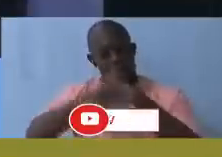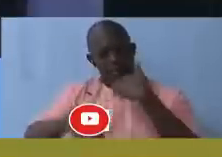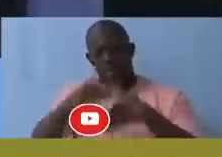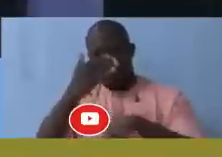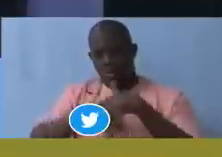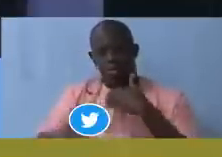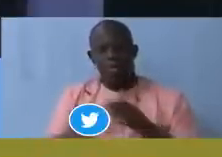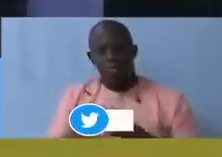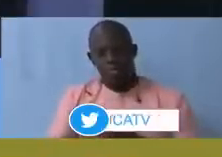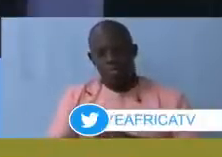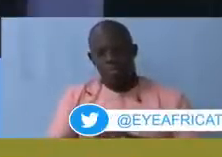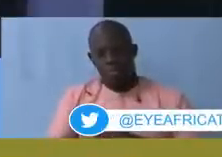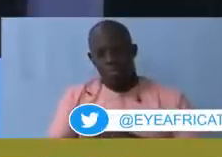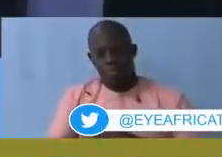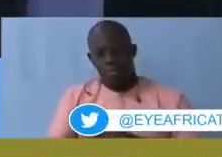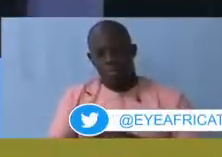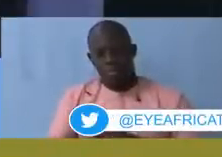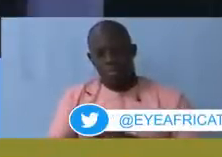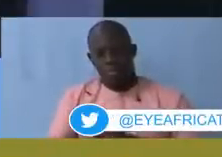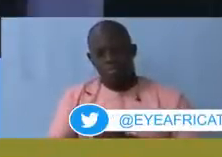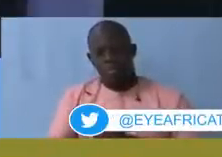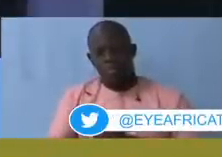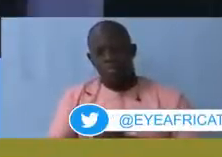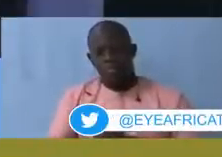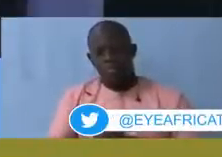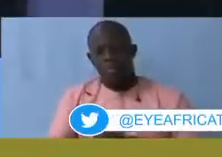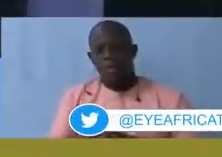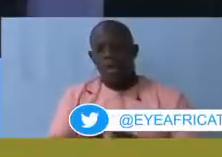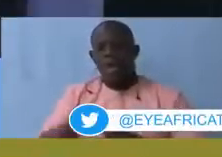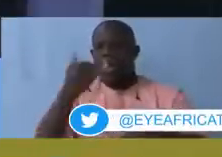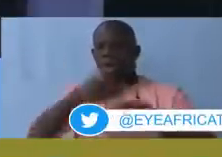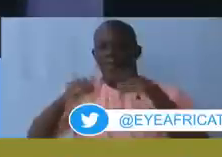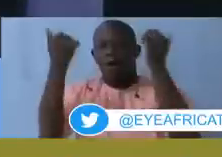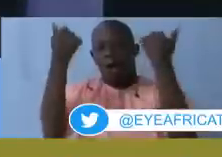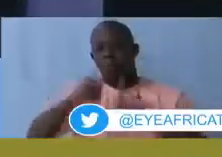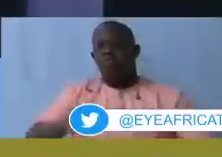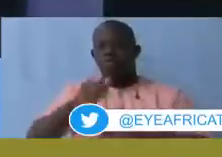That was never. And it never occurred to me.